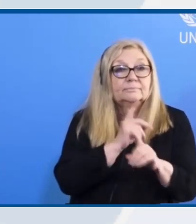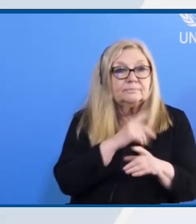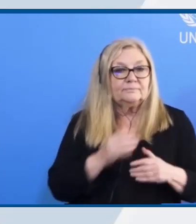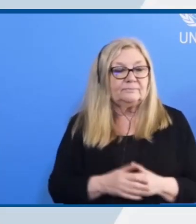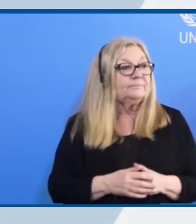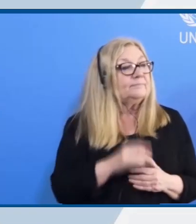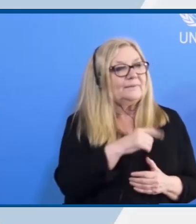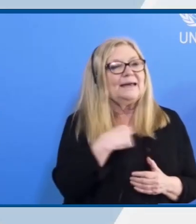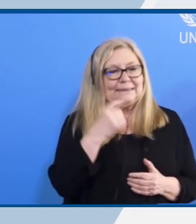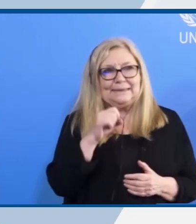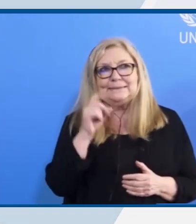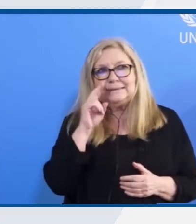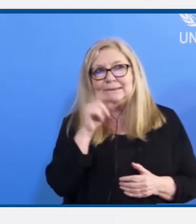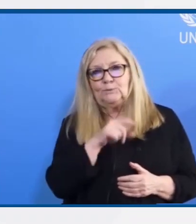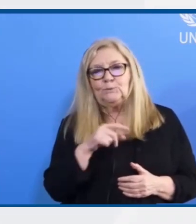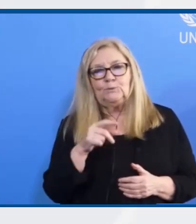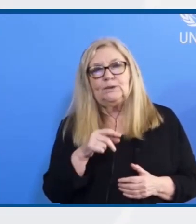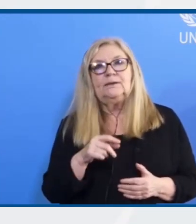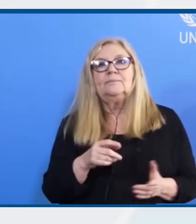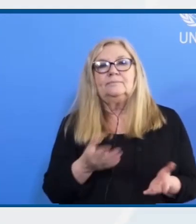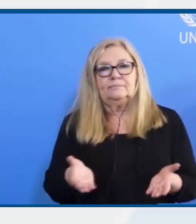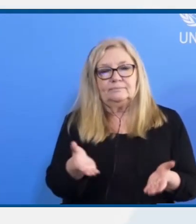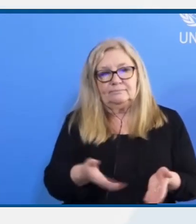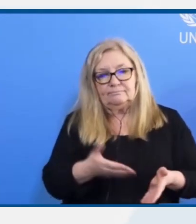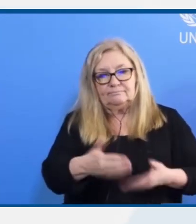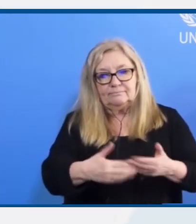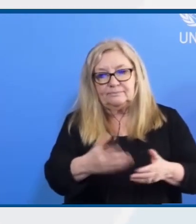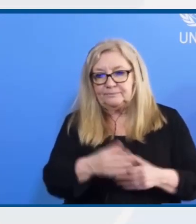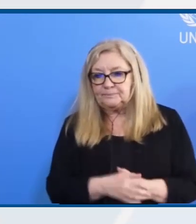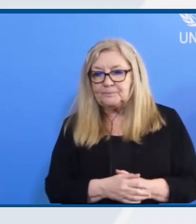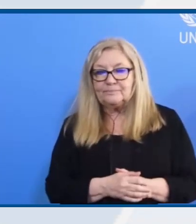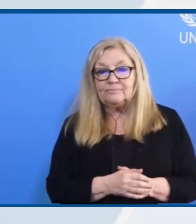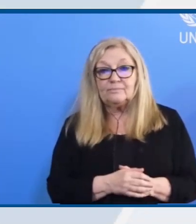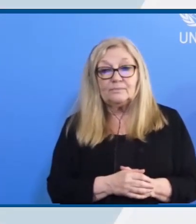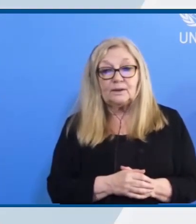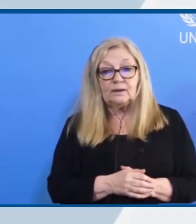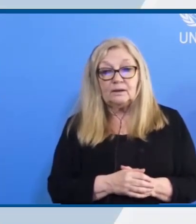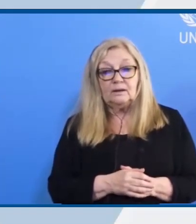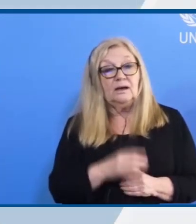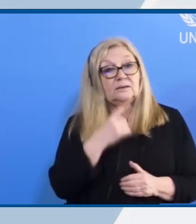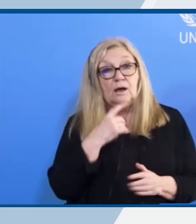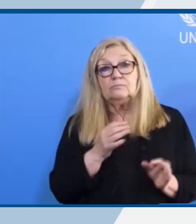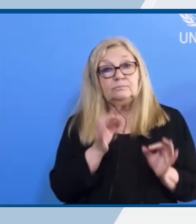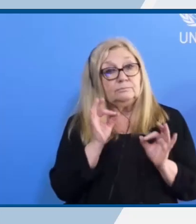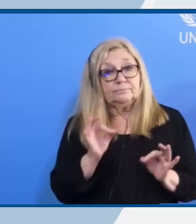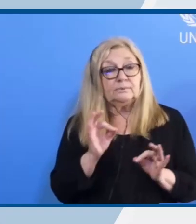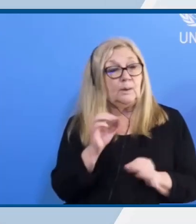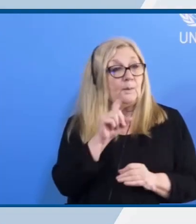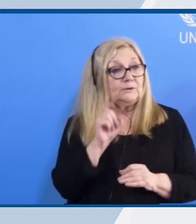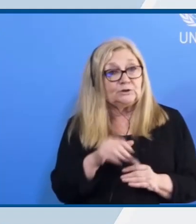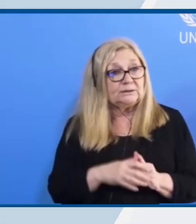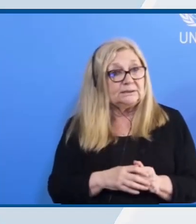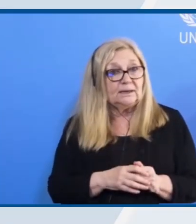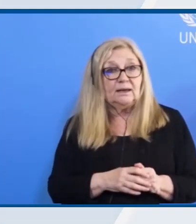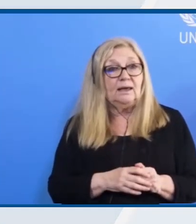Same? I can see you looking at me. Go ahead. Thanks. Excellent questions, and I wanted to say excellent